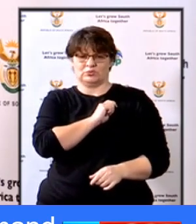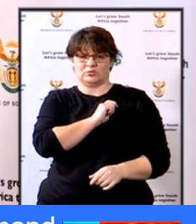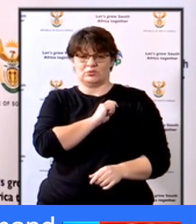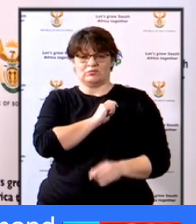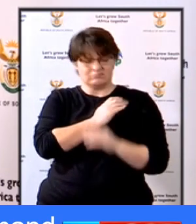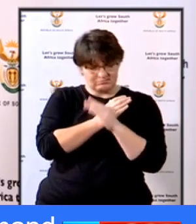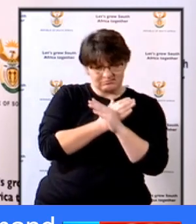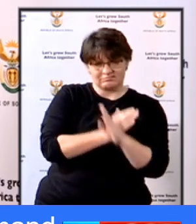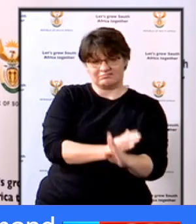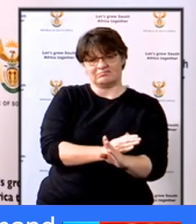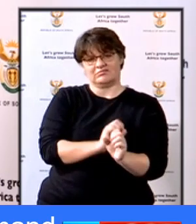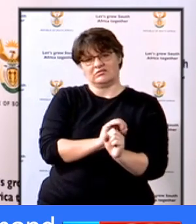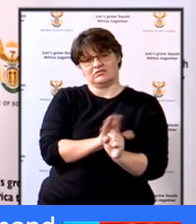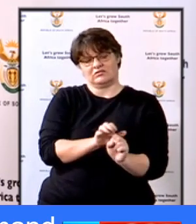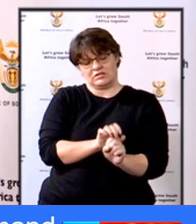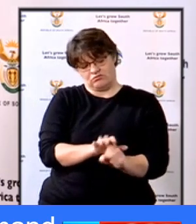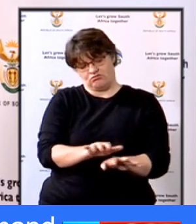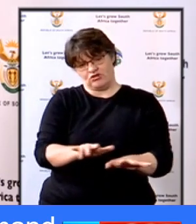against